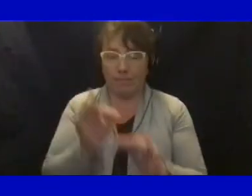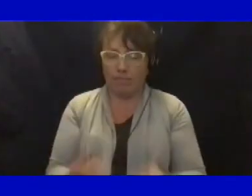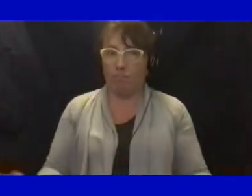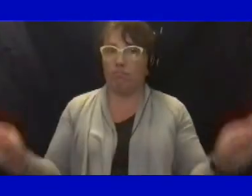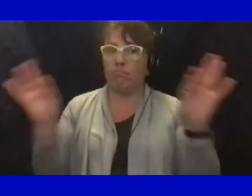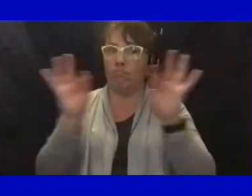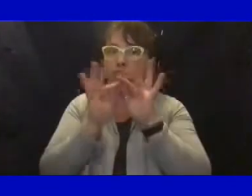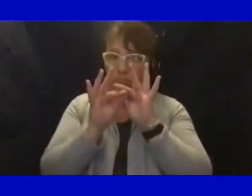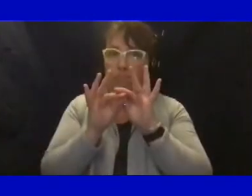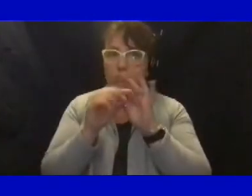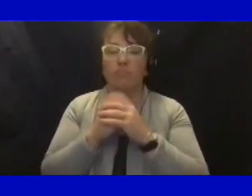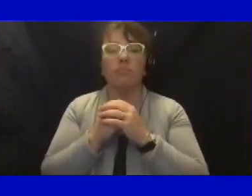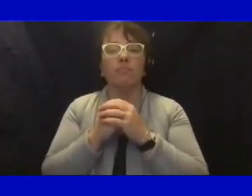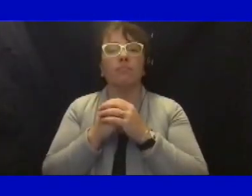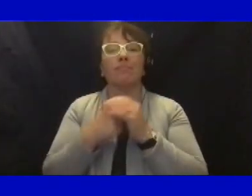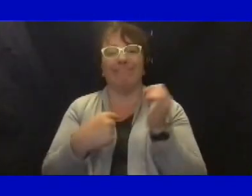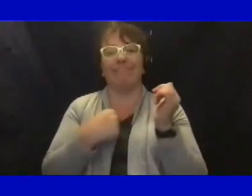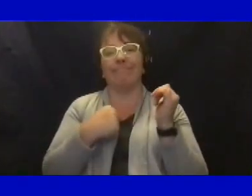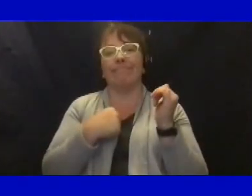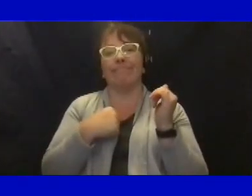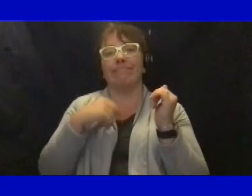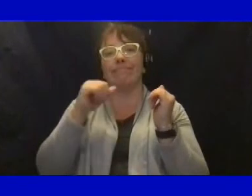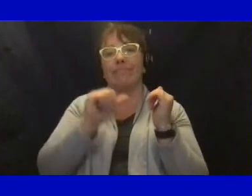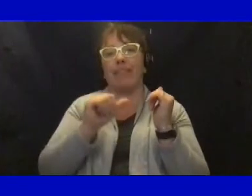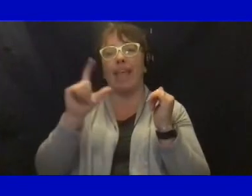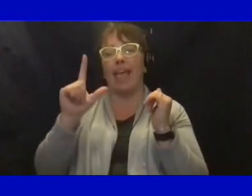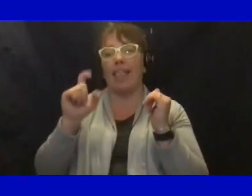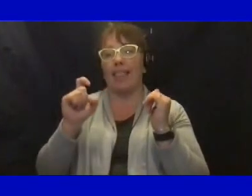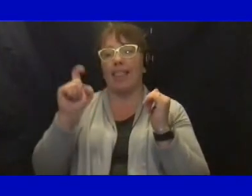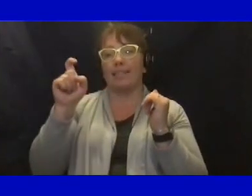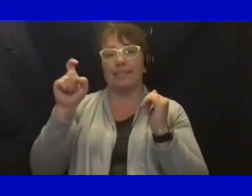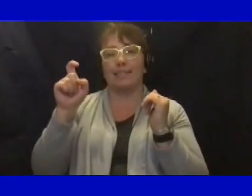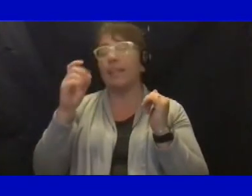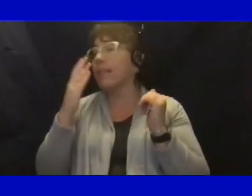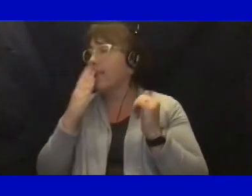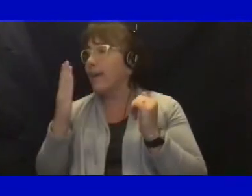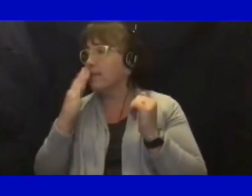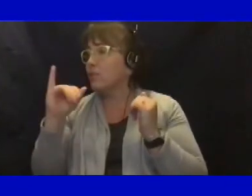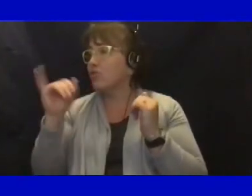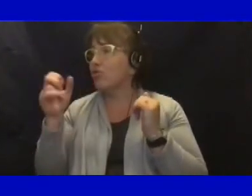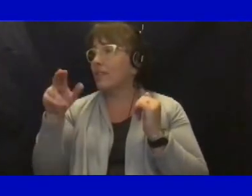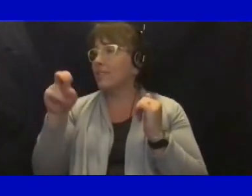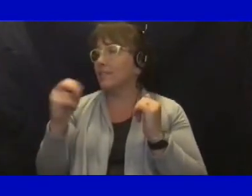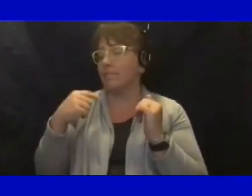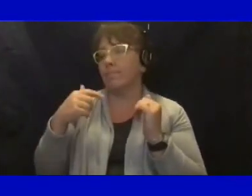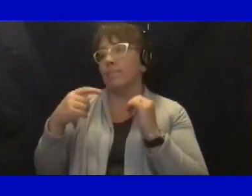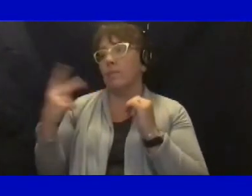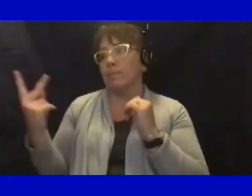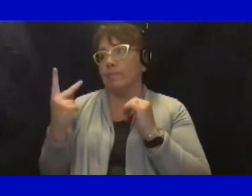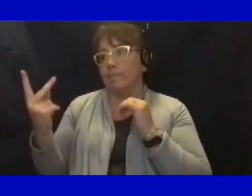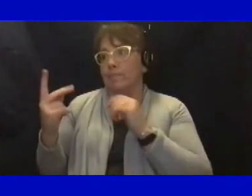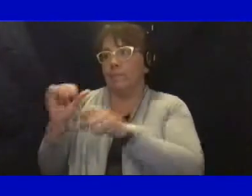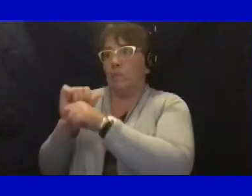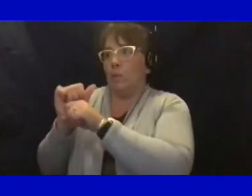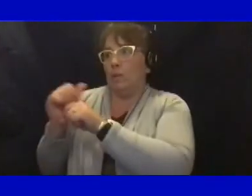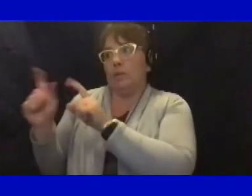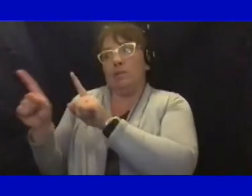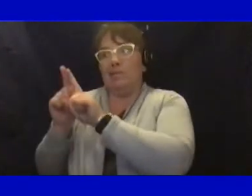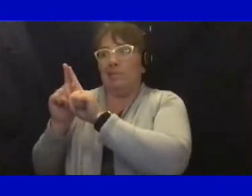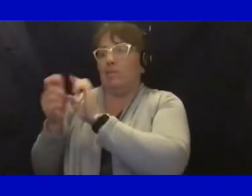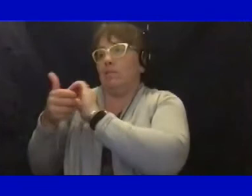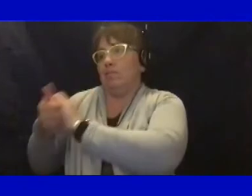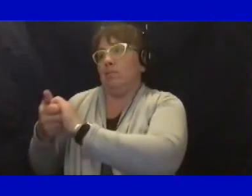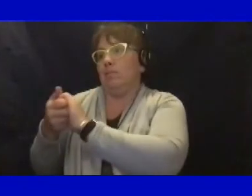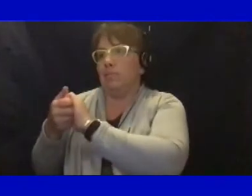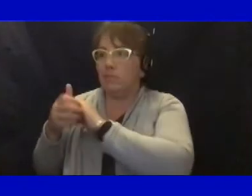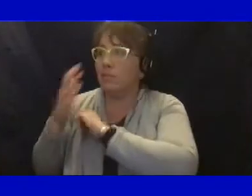Thanks, Jason. A lot of great information. We work very closely with Jason and with the Emergency Management Department. My name is